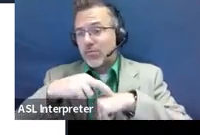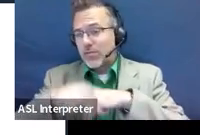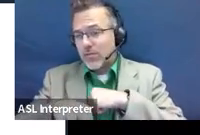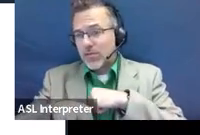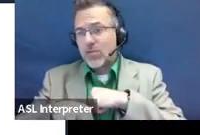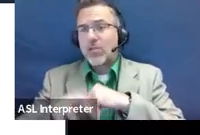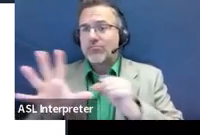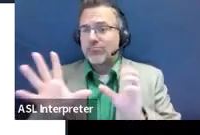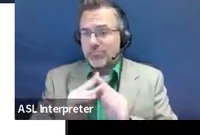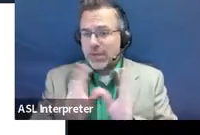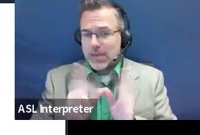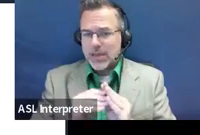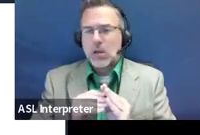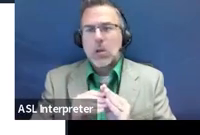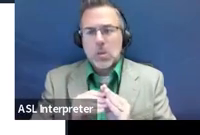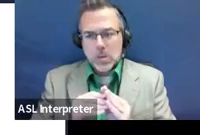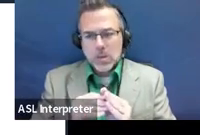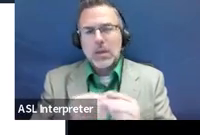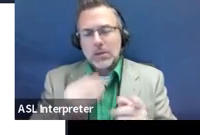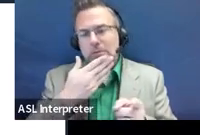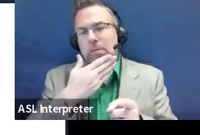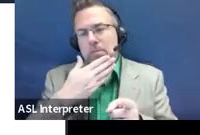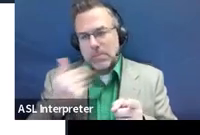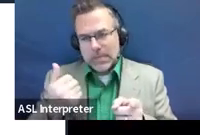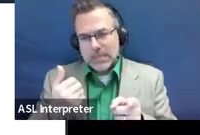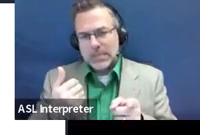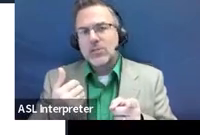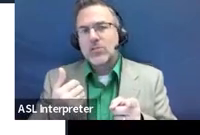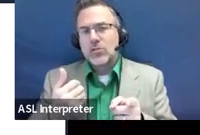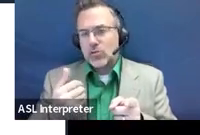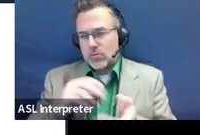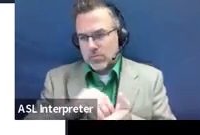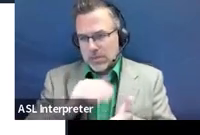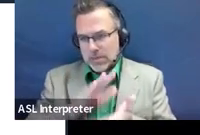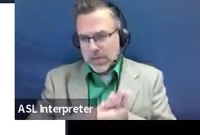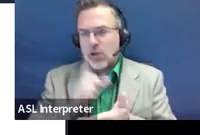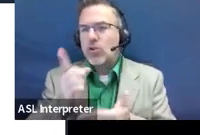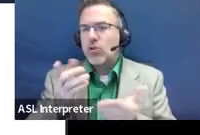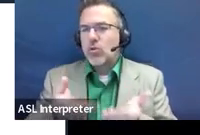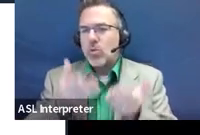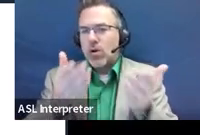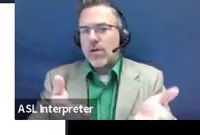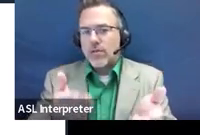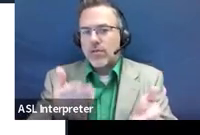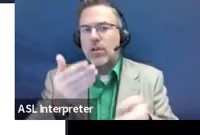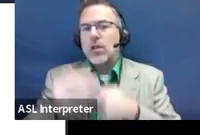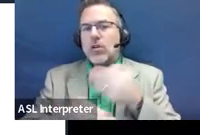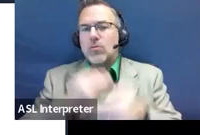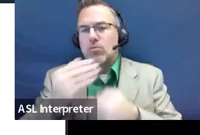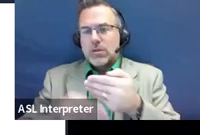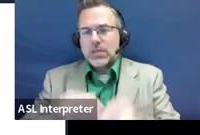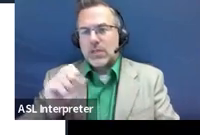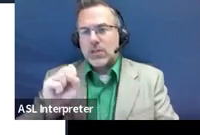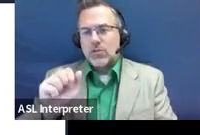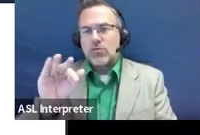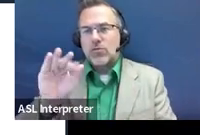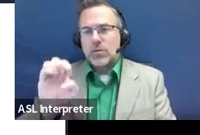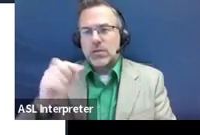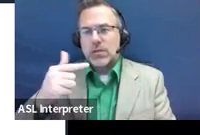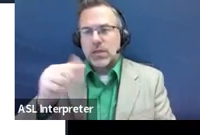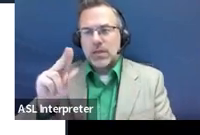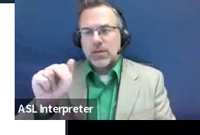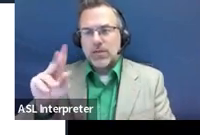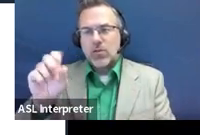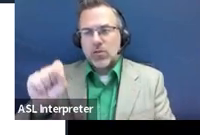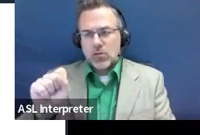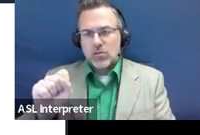initial referral meeting, the best place to document that you offered procedural safeguards would be in an enclosure on the advanced written notice of that